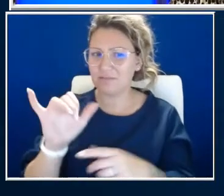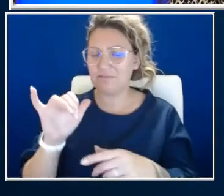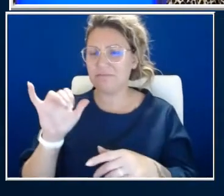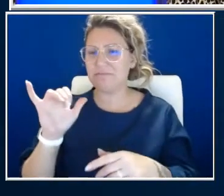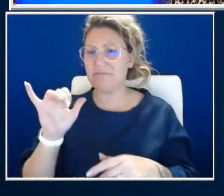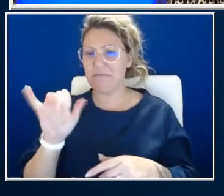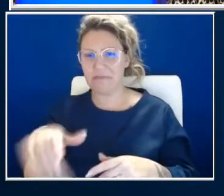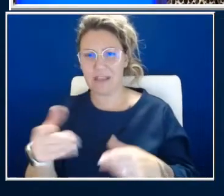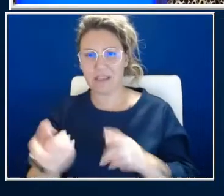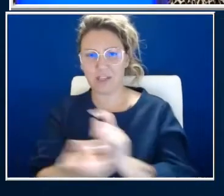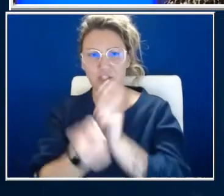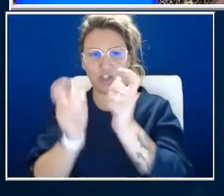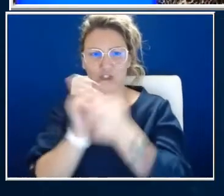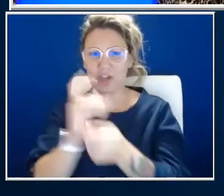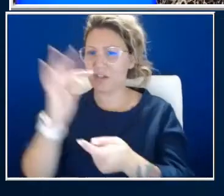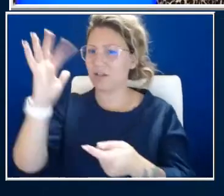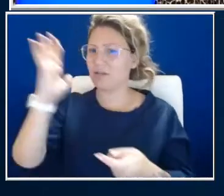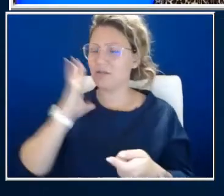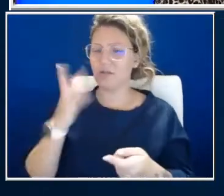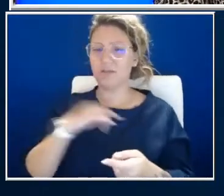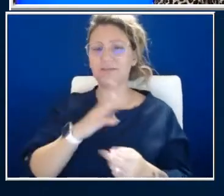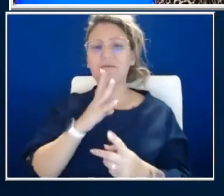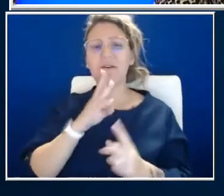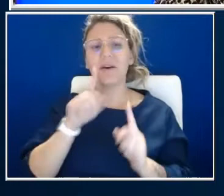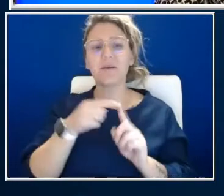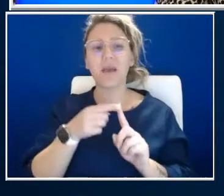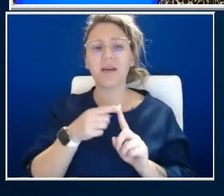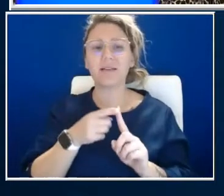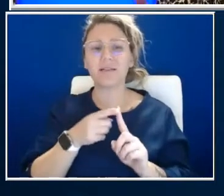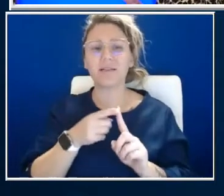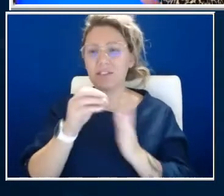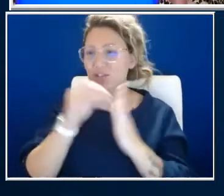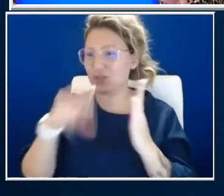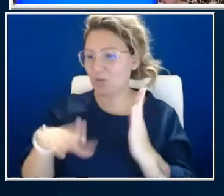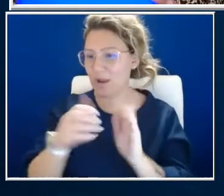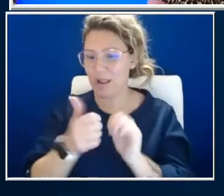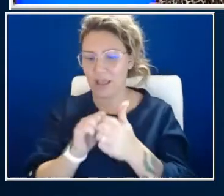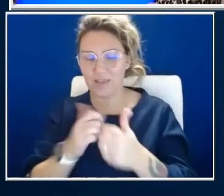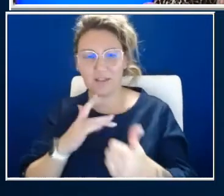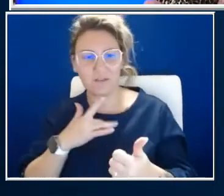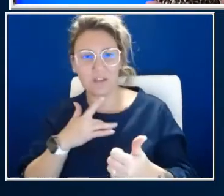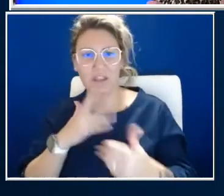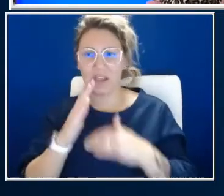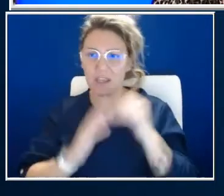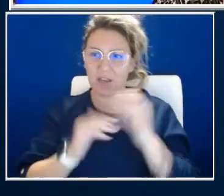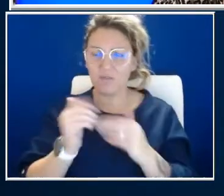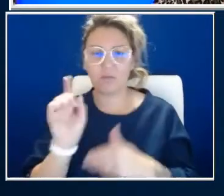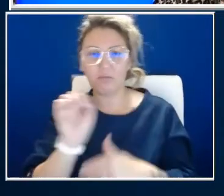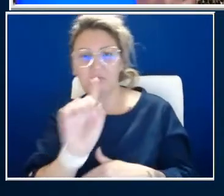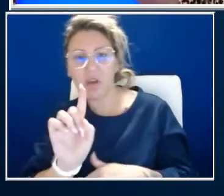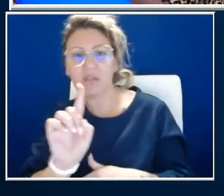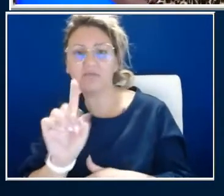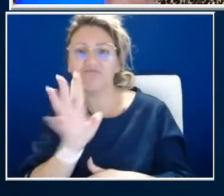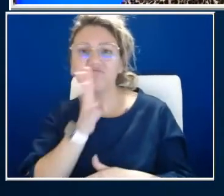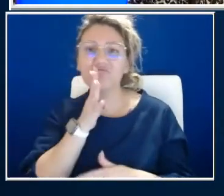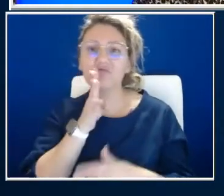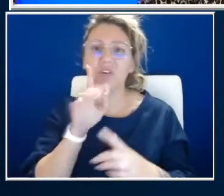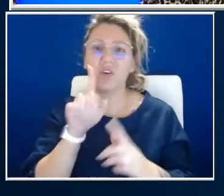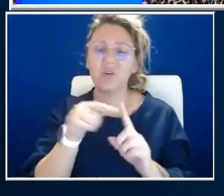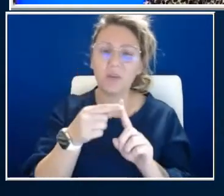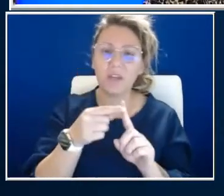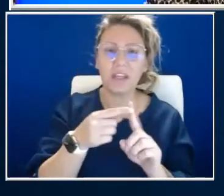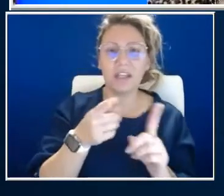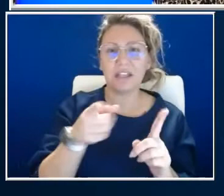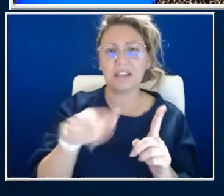think we talk about student athletes feeling comfortable coming and talking, and when they don't feel okay, it's okay to not be okay, as we always